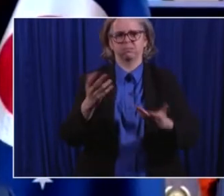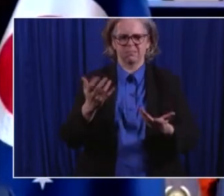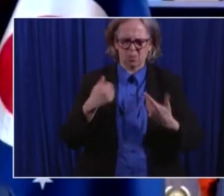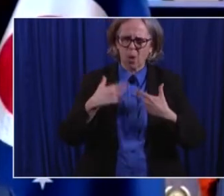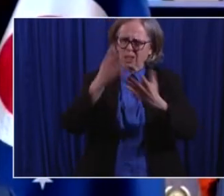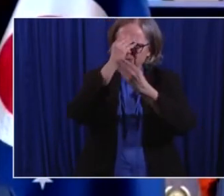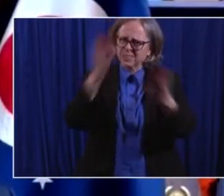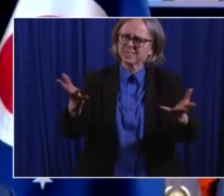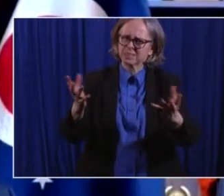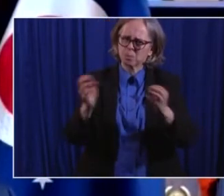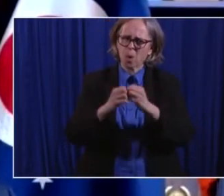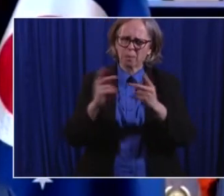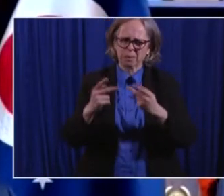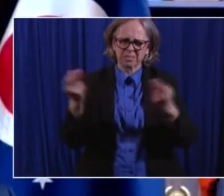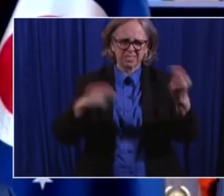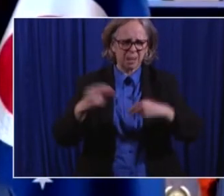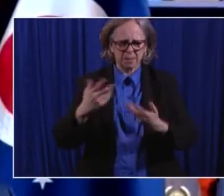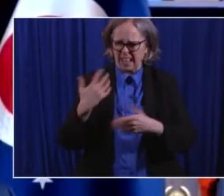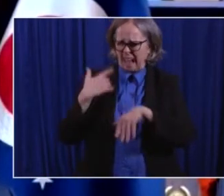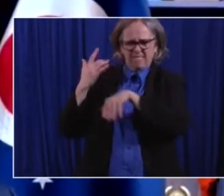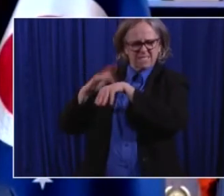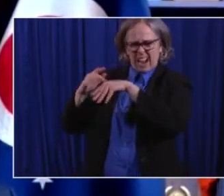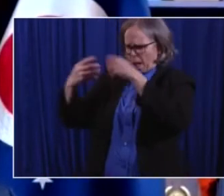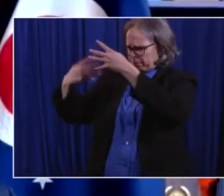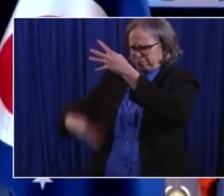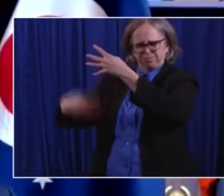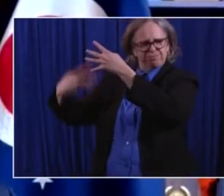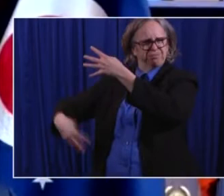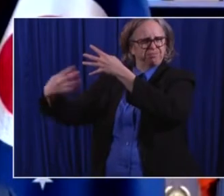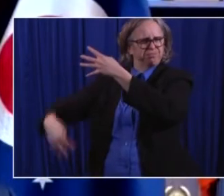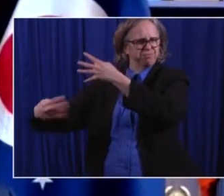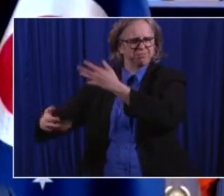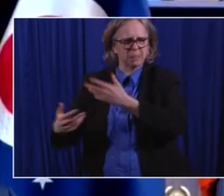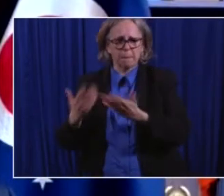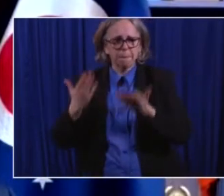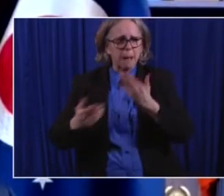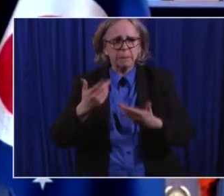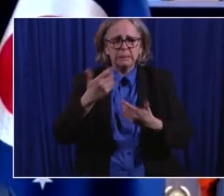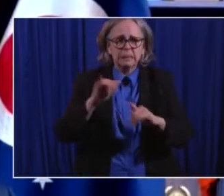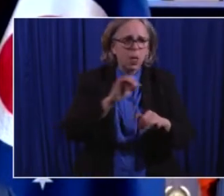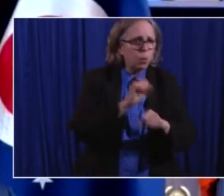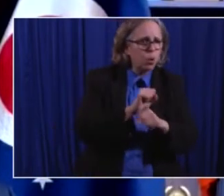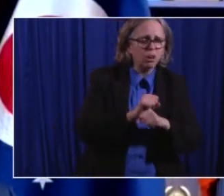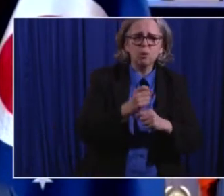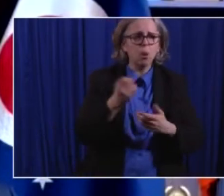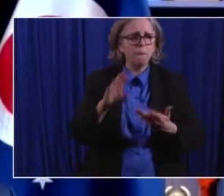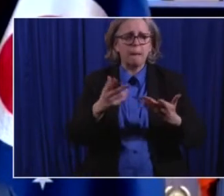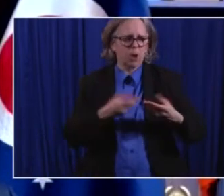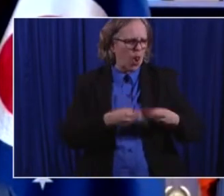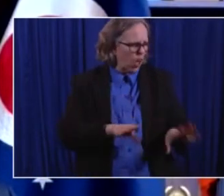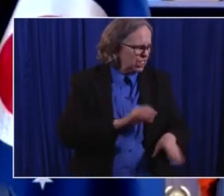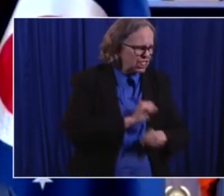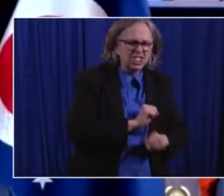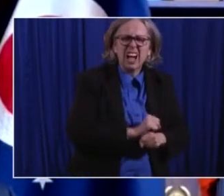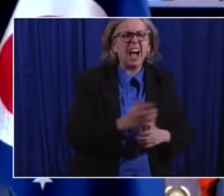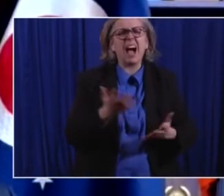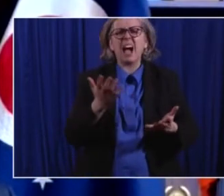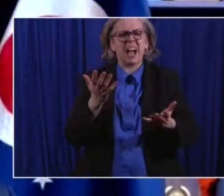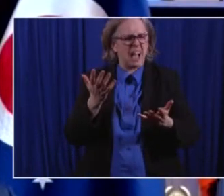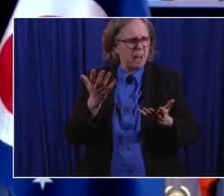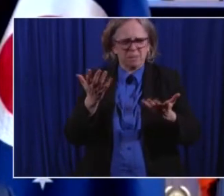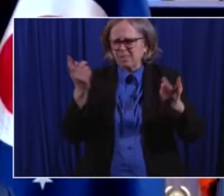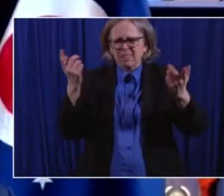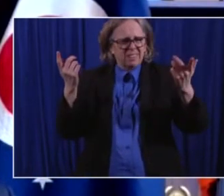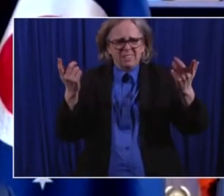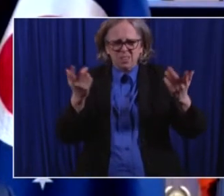are working, maybe people who lost a job due to the pandemic, or their job opportunities